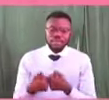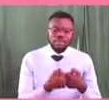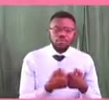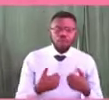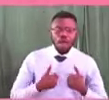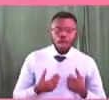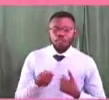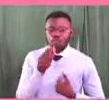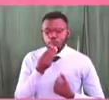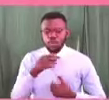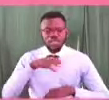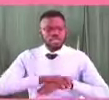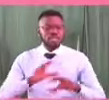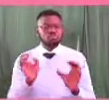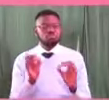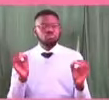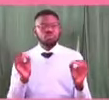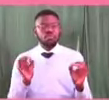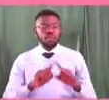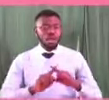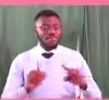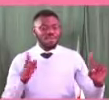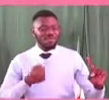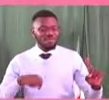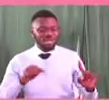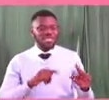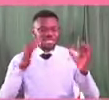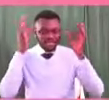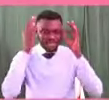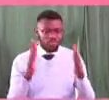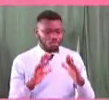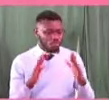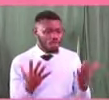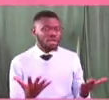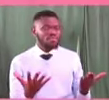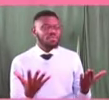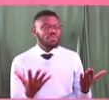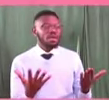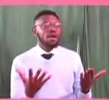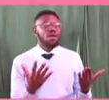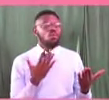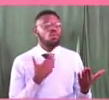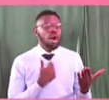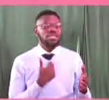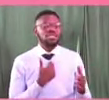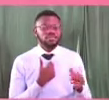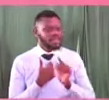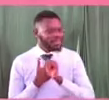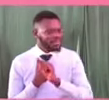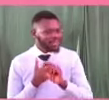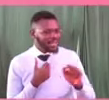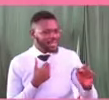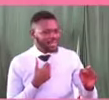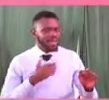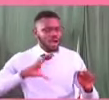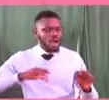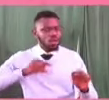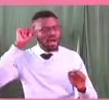to food, we have undertaken that every county government